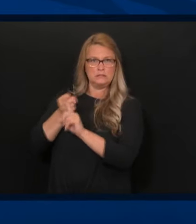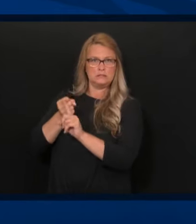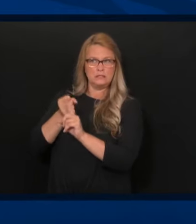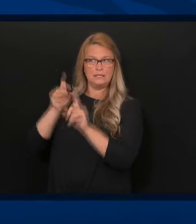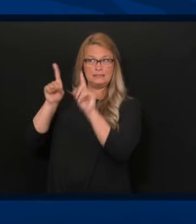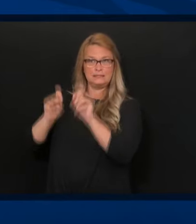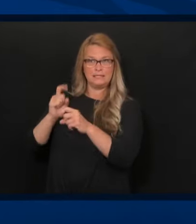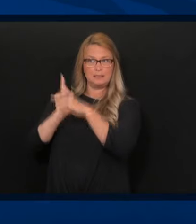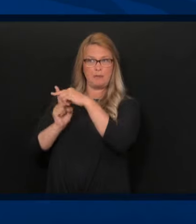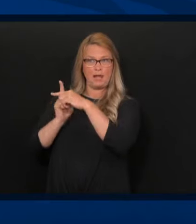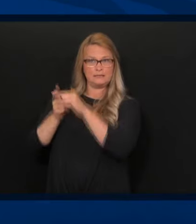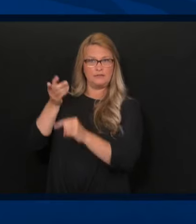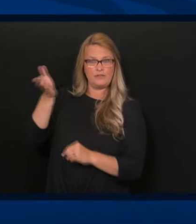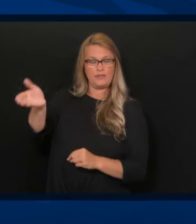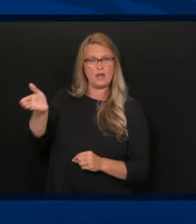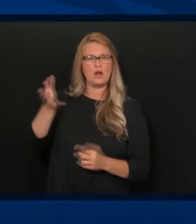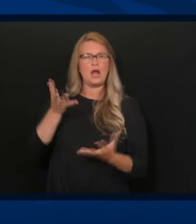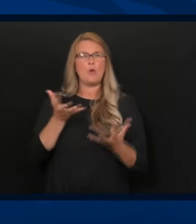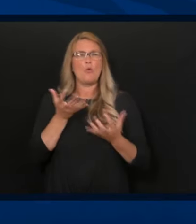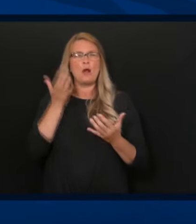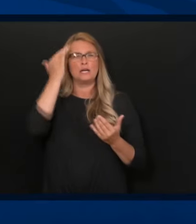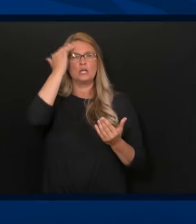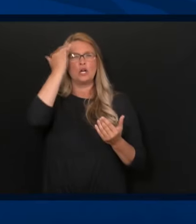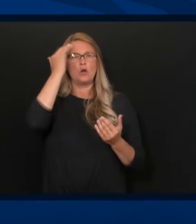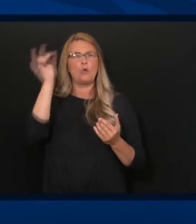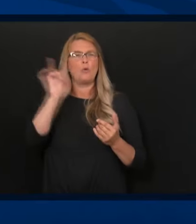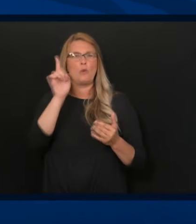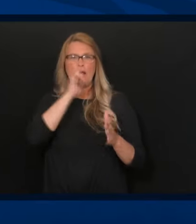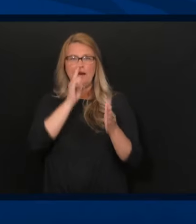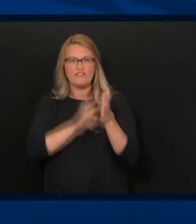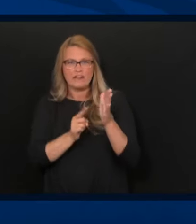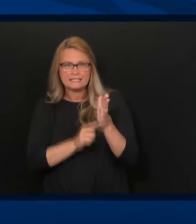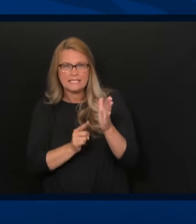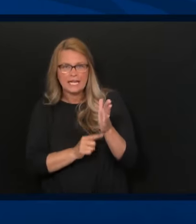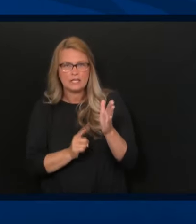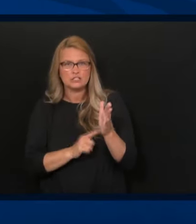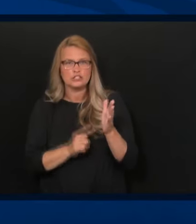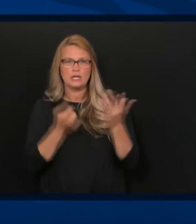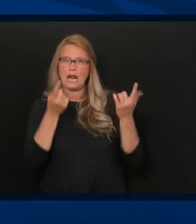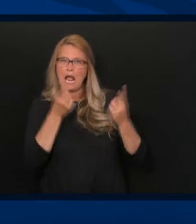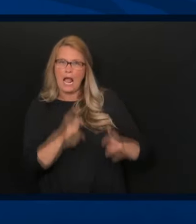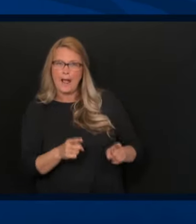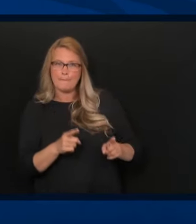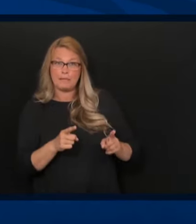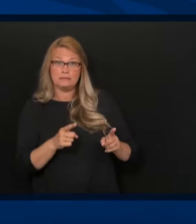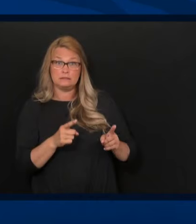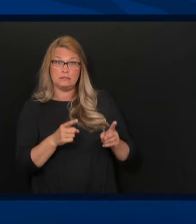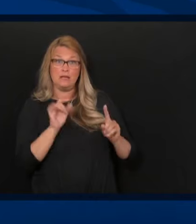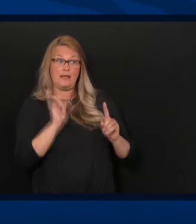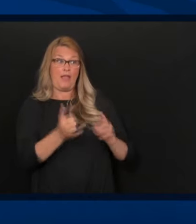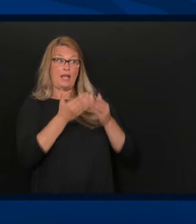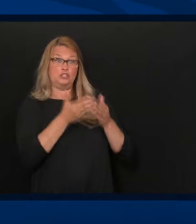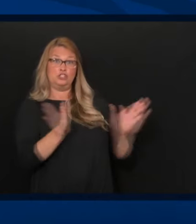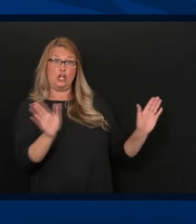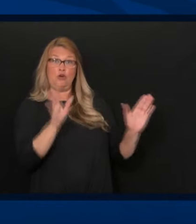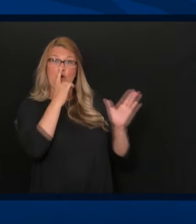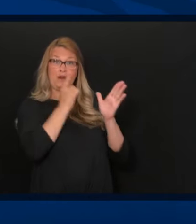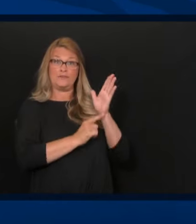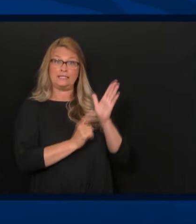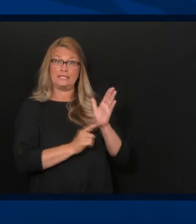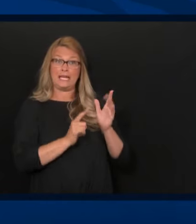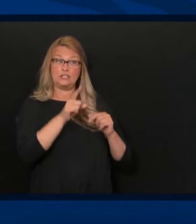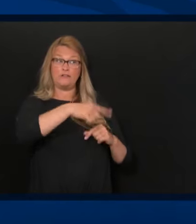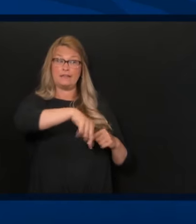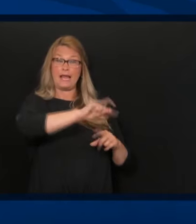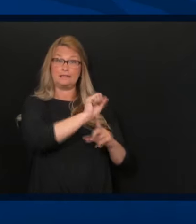positive. I want to know where the investigation of that goes from here. Is it a general investigation,